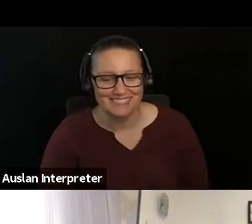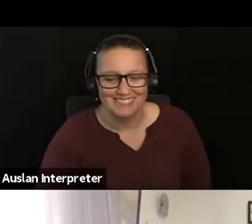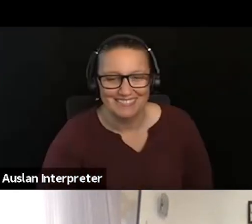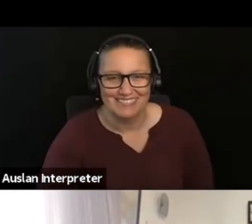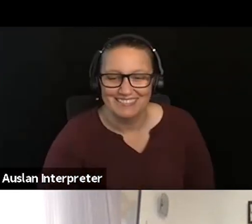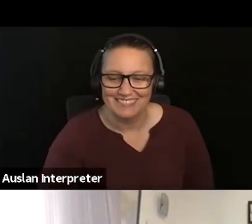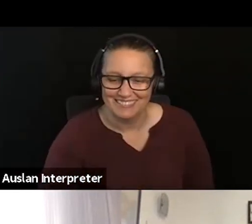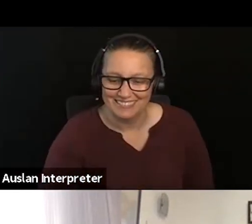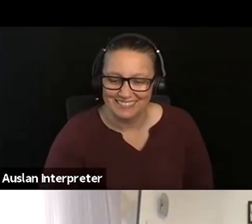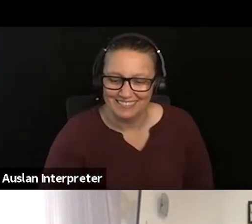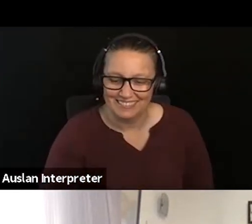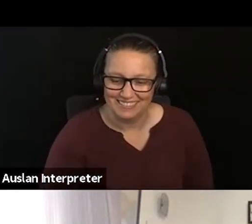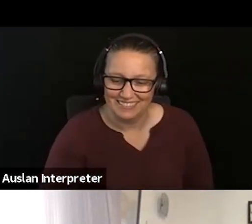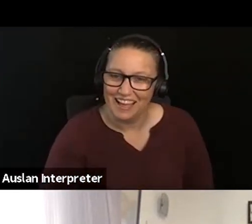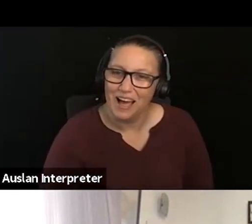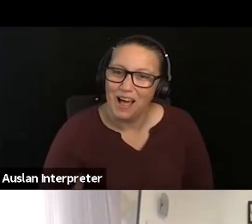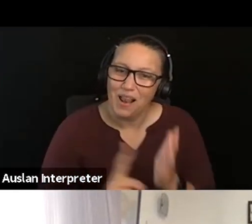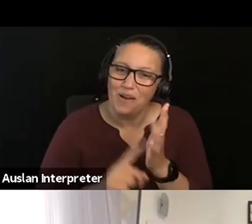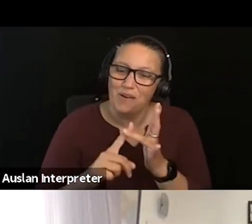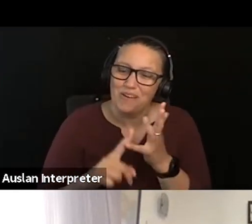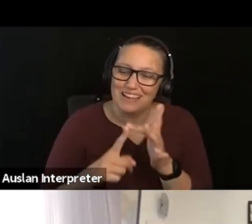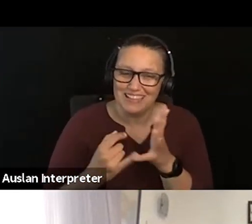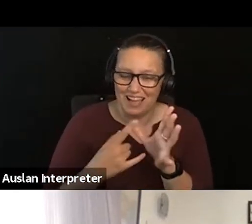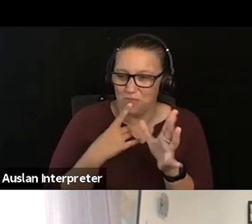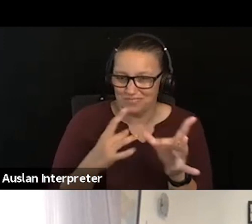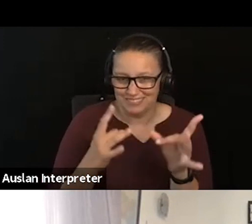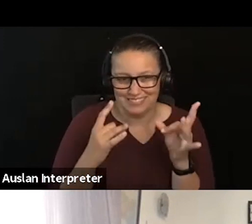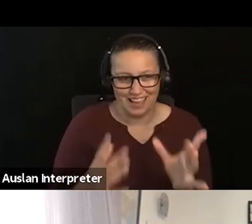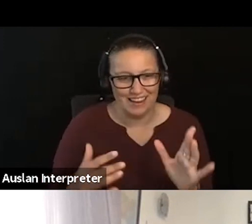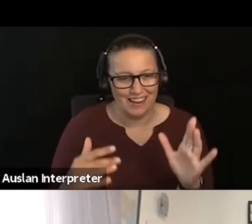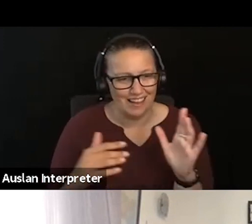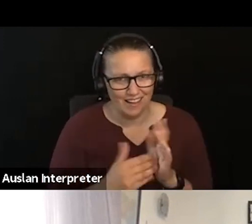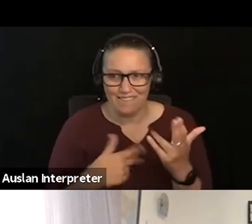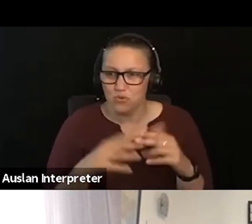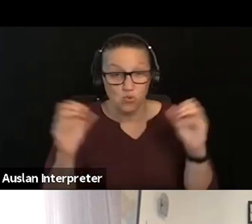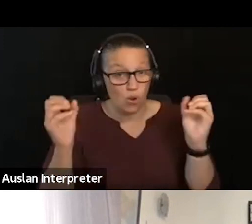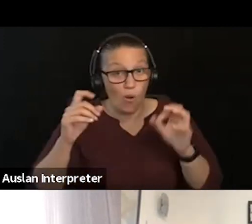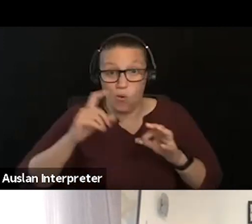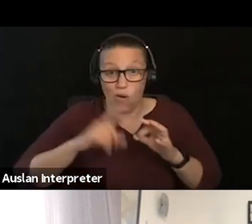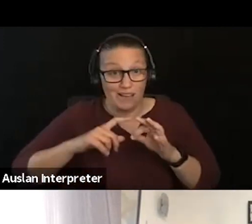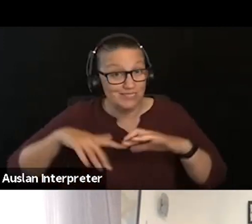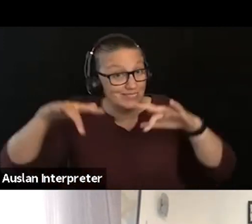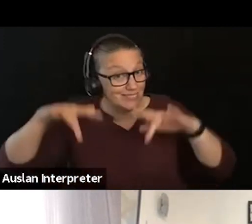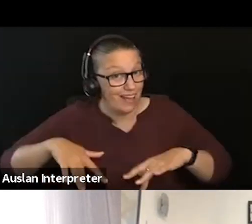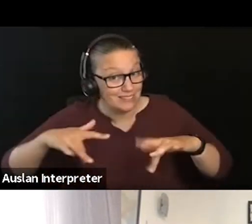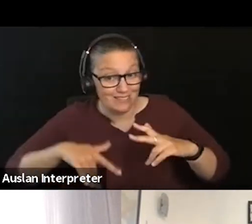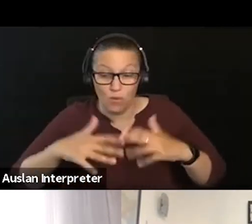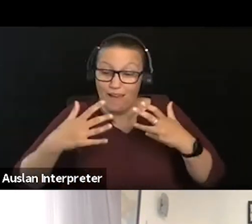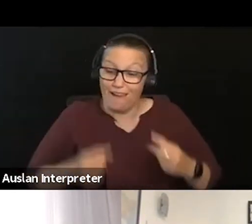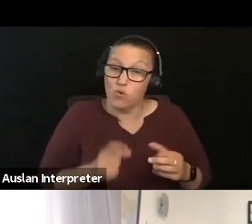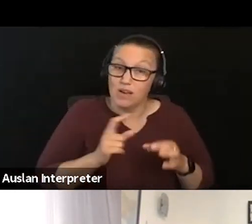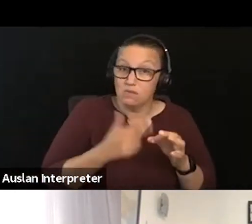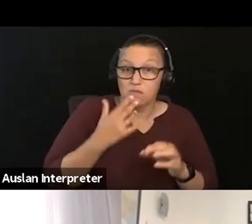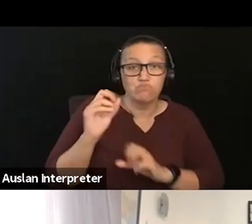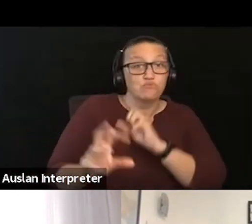Louisa, I'll let you kick off. We don't have any questions, so if people have questions, if they could put them in the Q&A